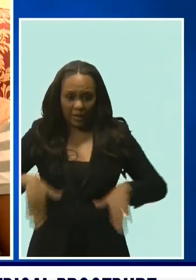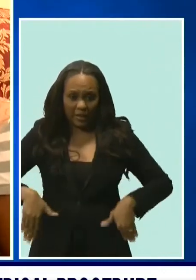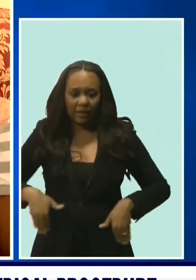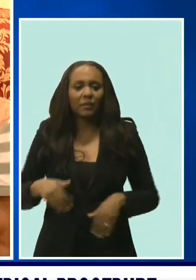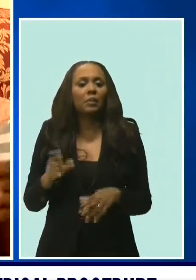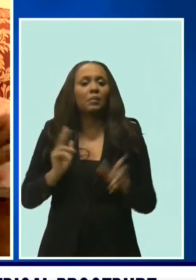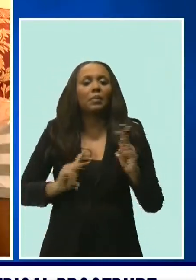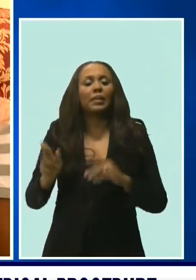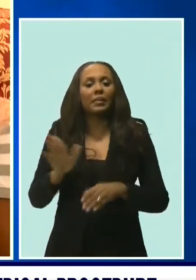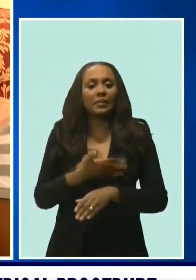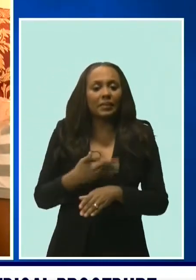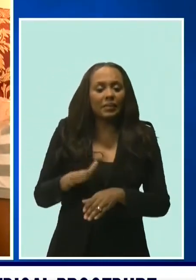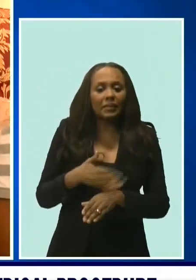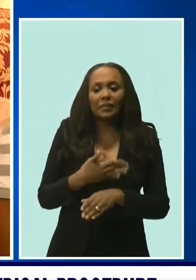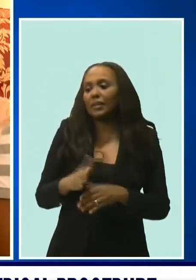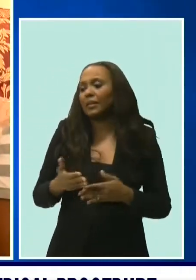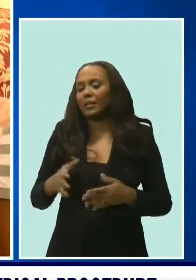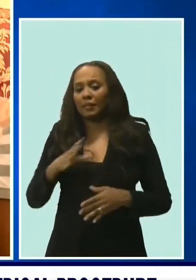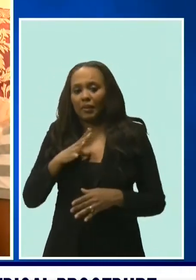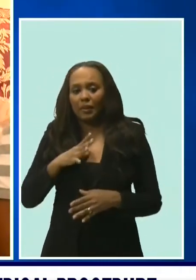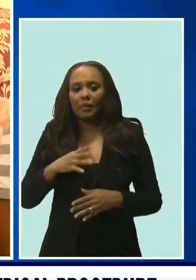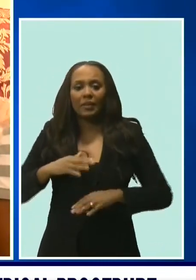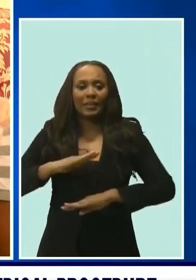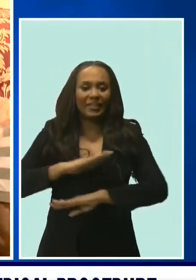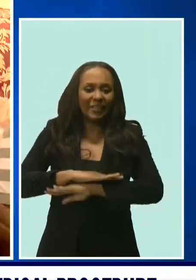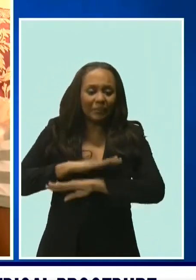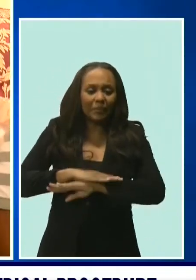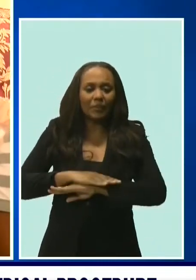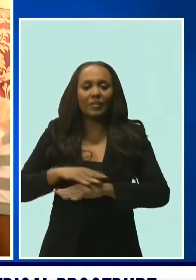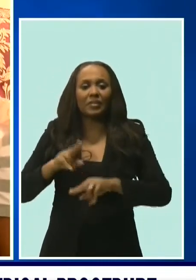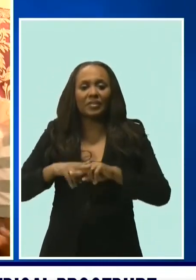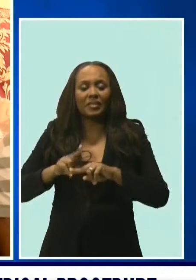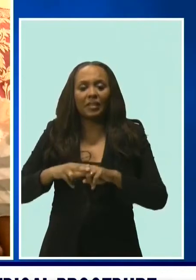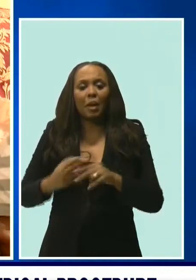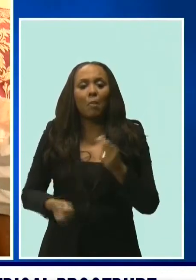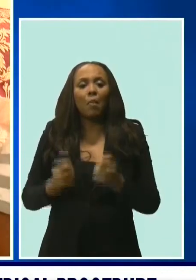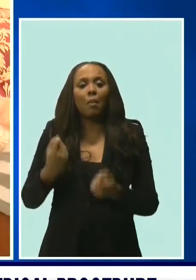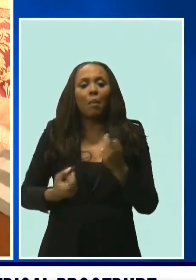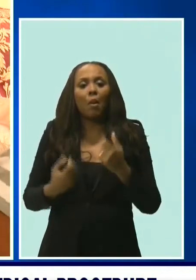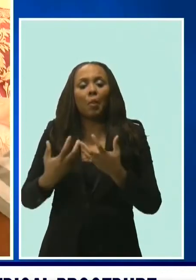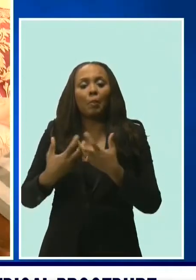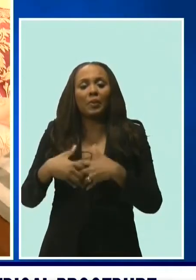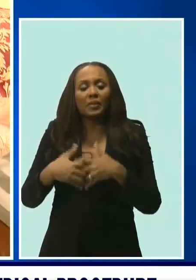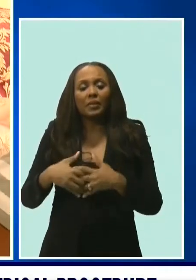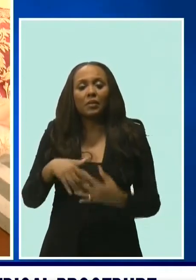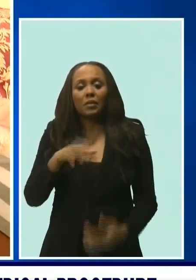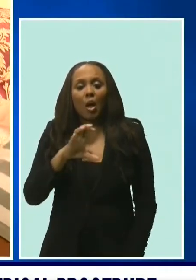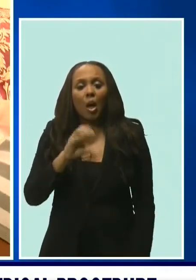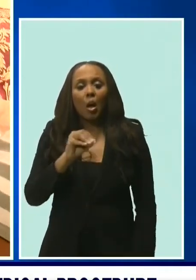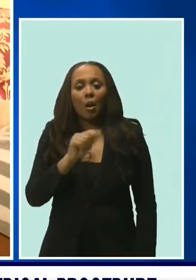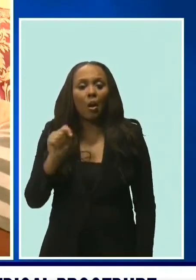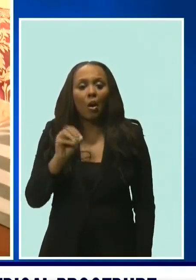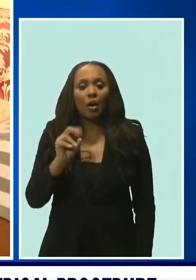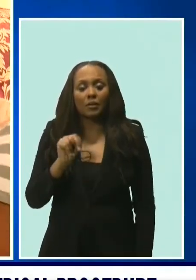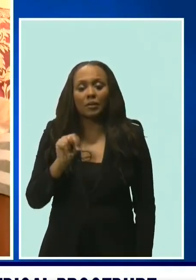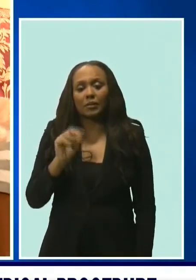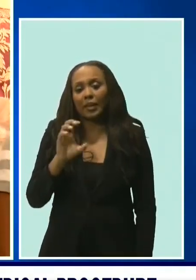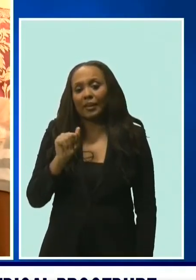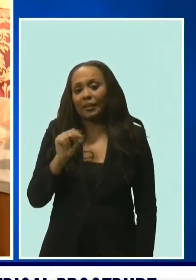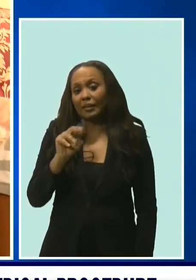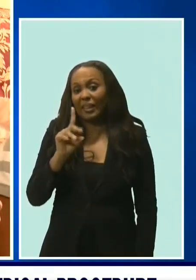and then start preparing to handle them. Hurricanes are not just a coastal problem. Their impacts can be felt many miles